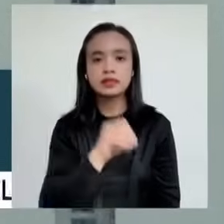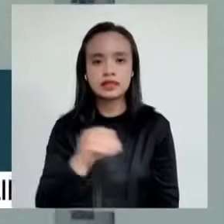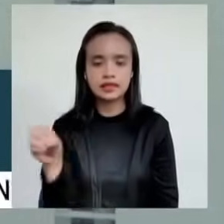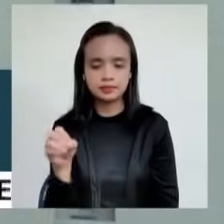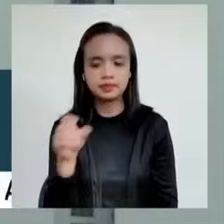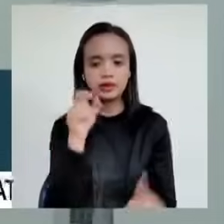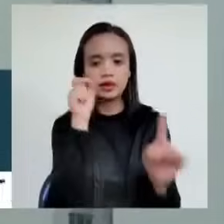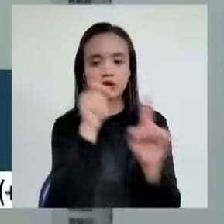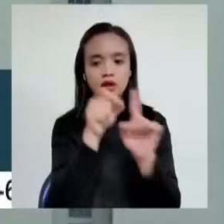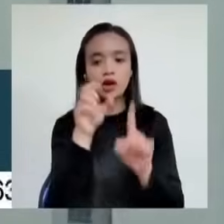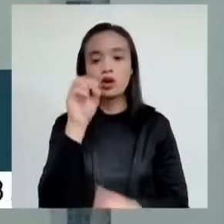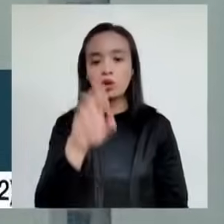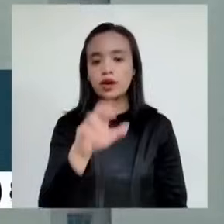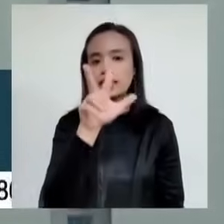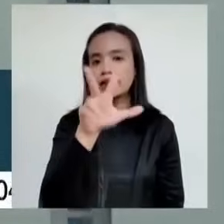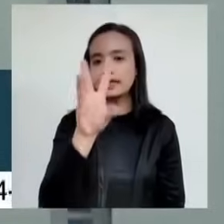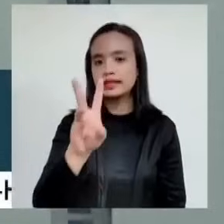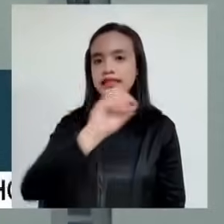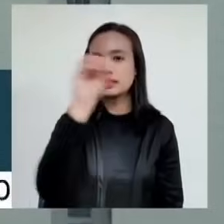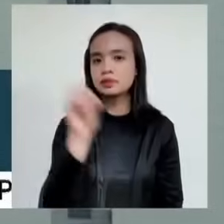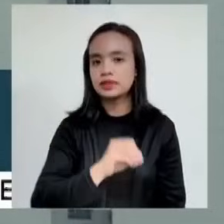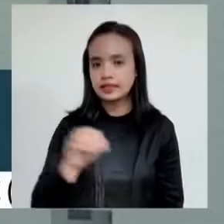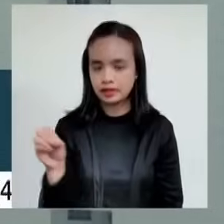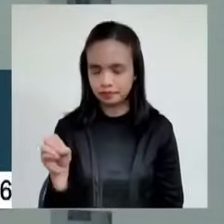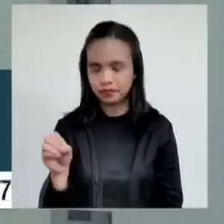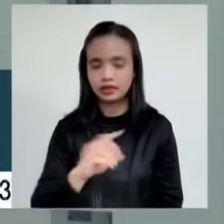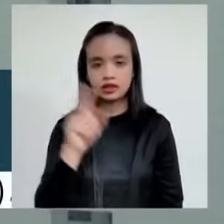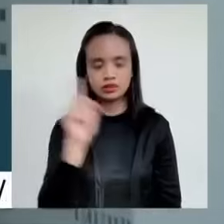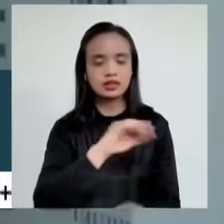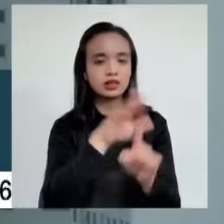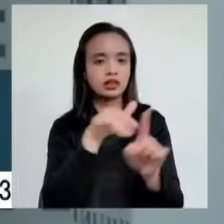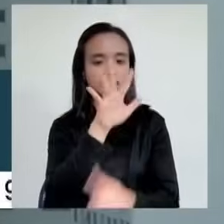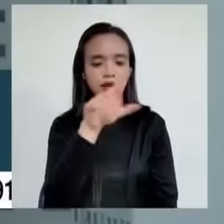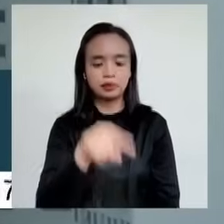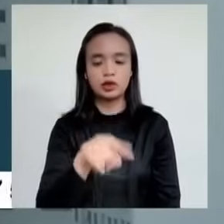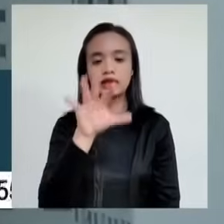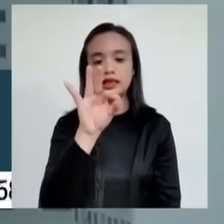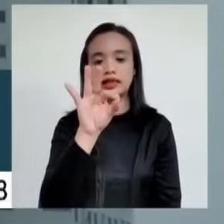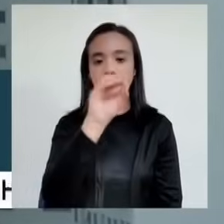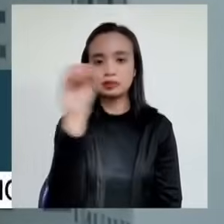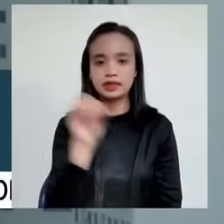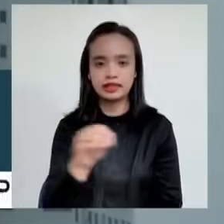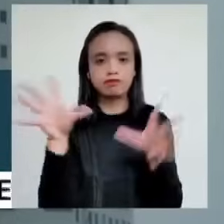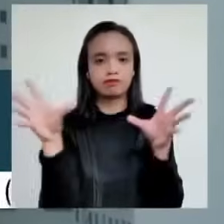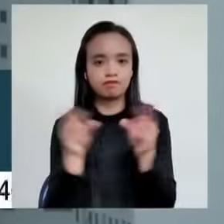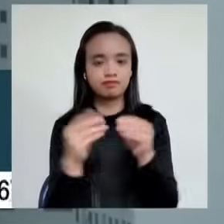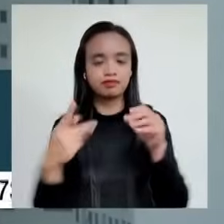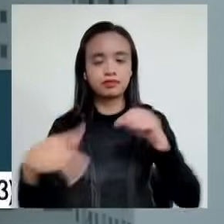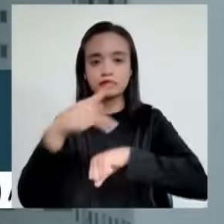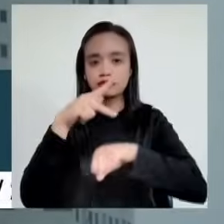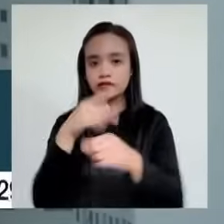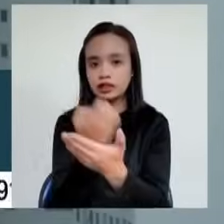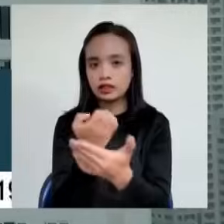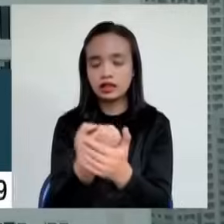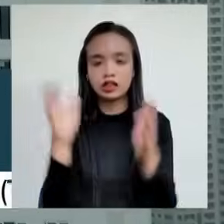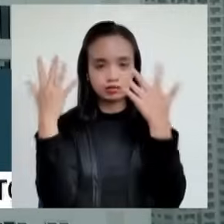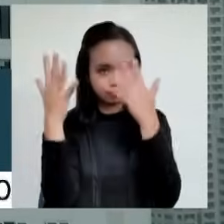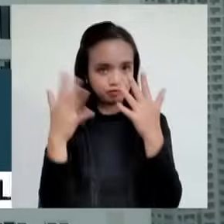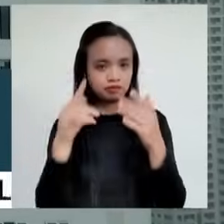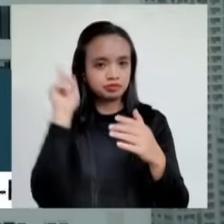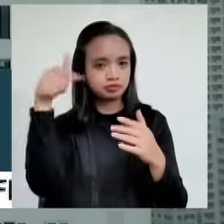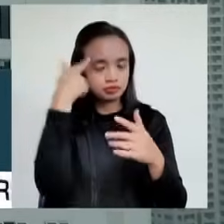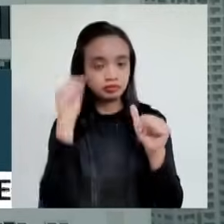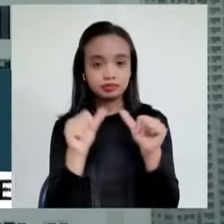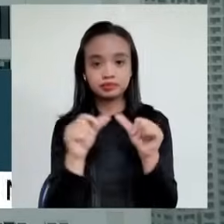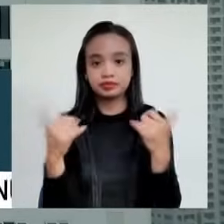or 36%, of the observed 5.9% GDP growth. We commend the national government agencies and local government